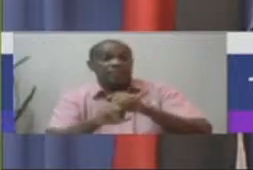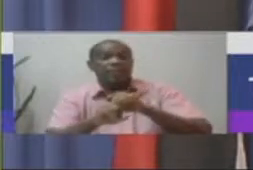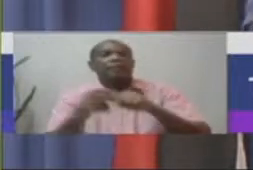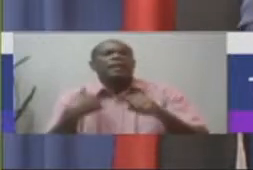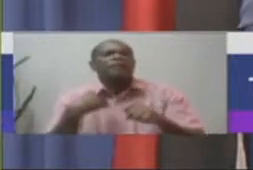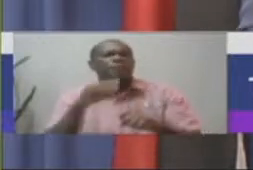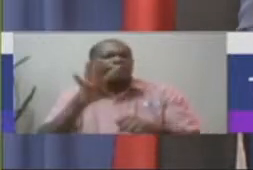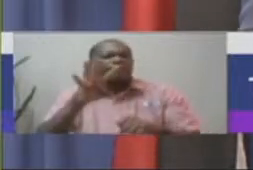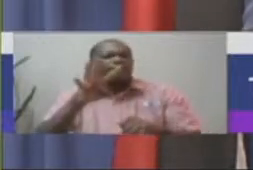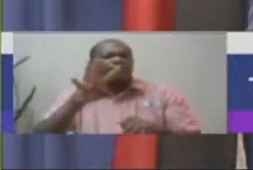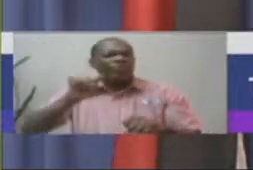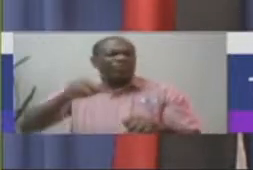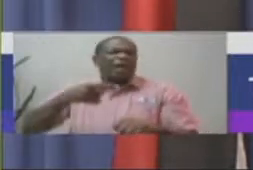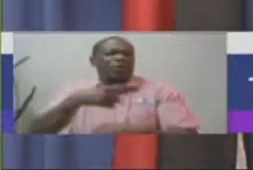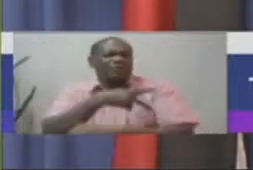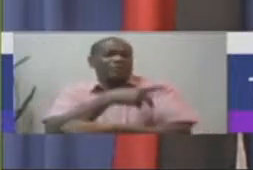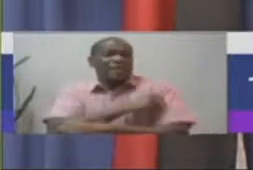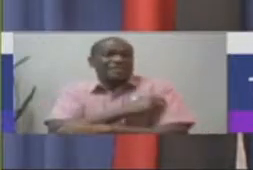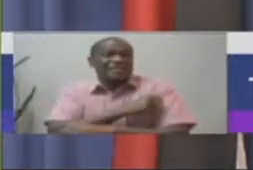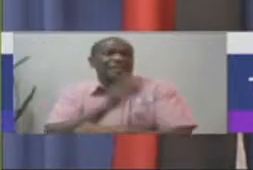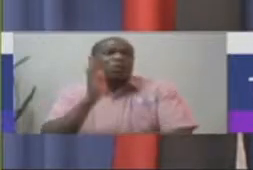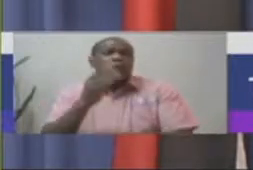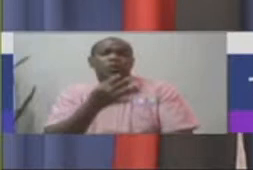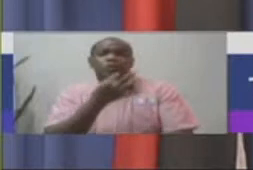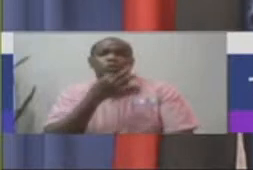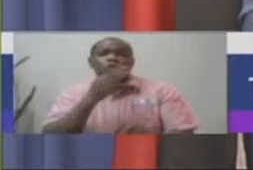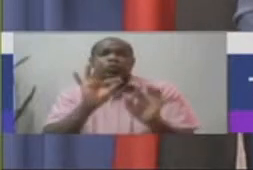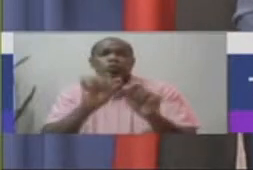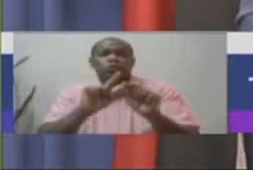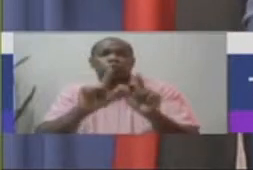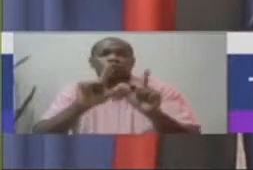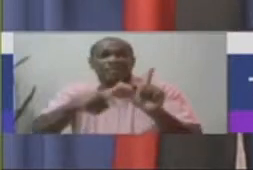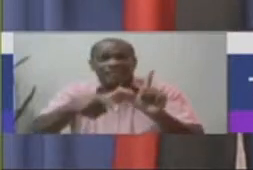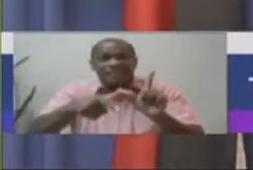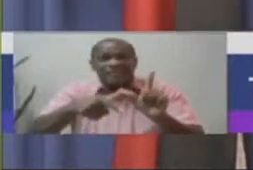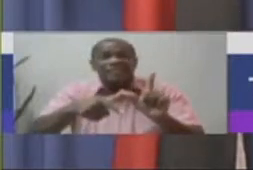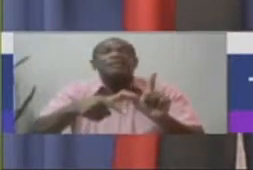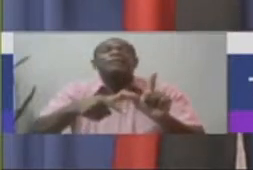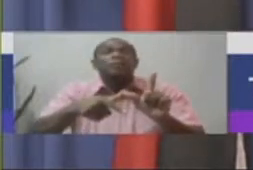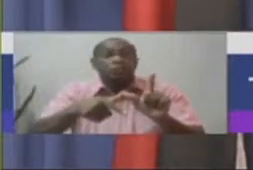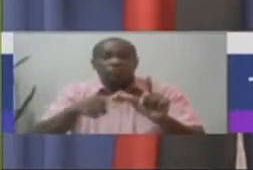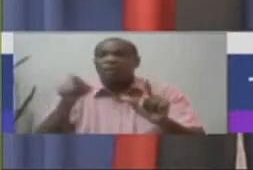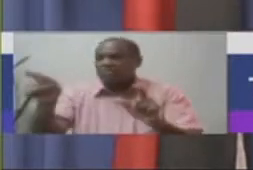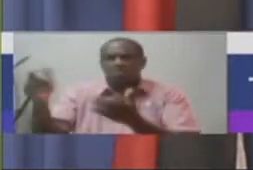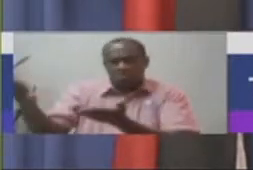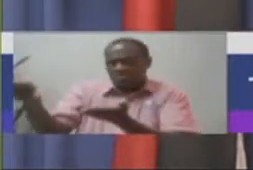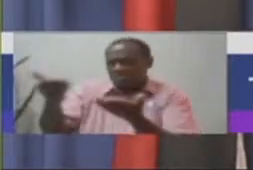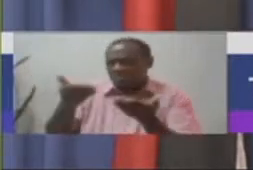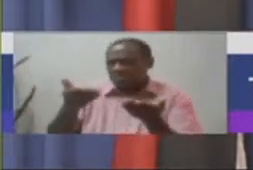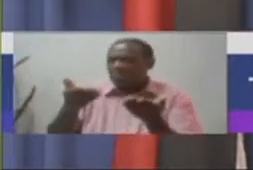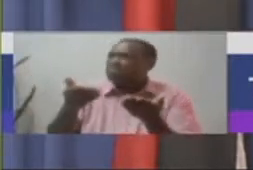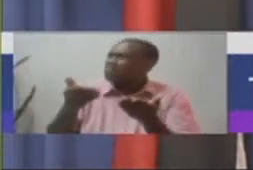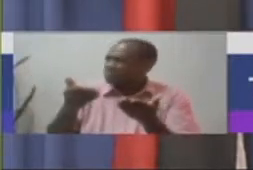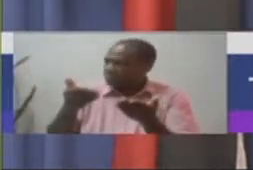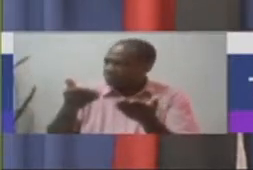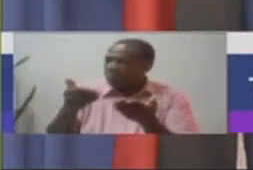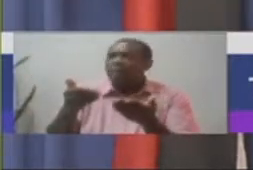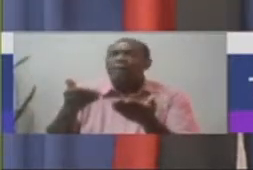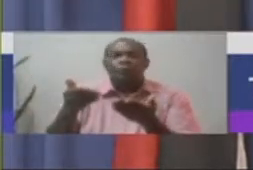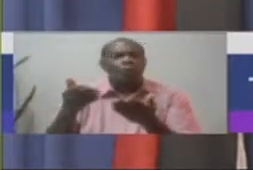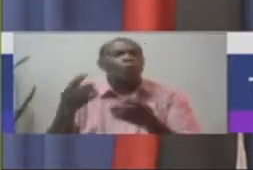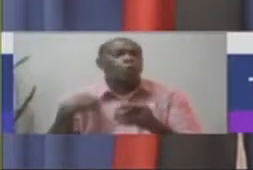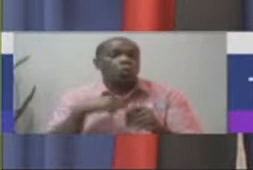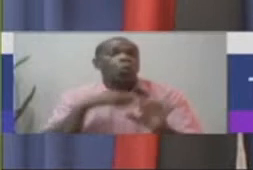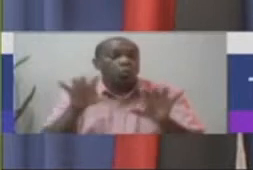days. As you would have been told about this before, they have offered it to us. We can take those vaccines, and we have